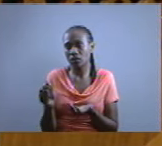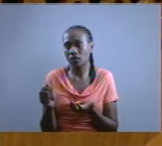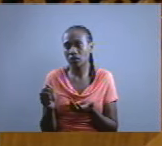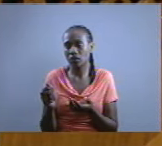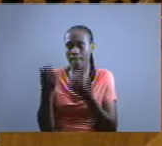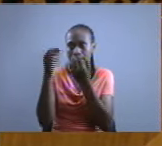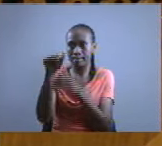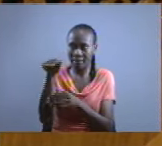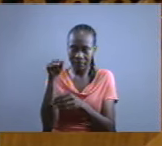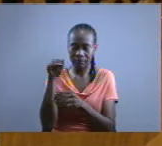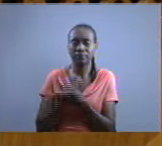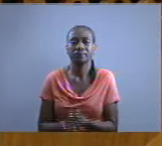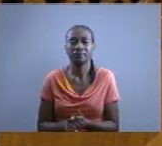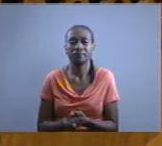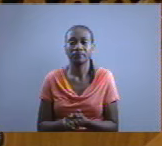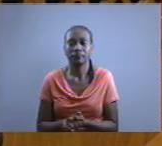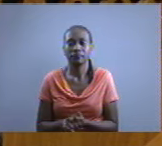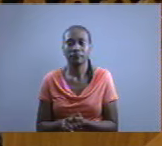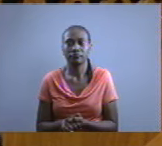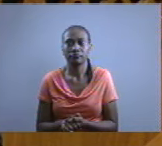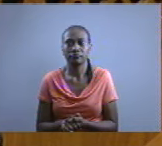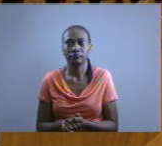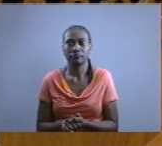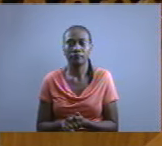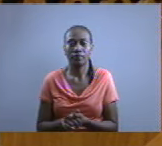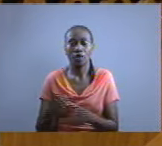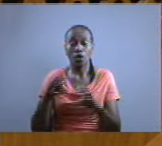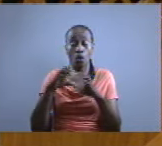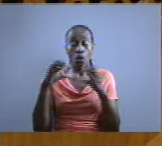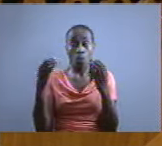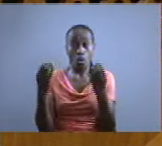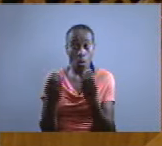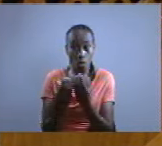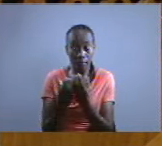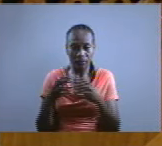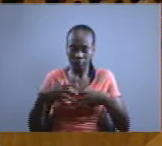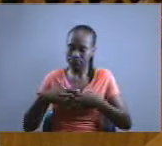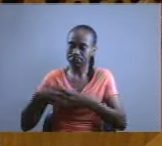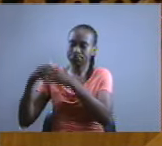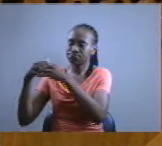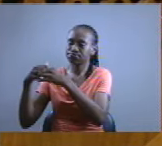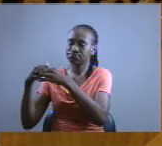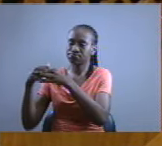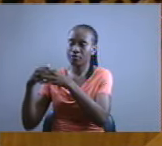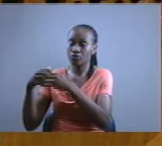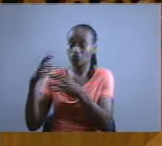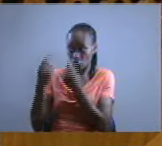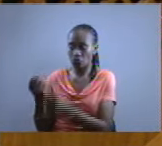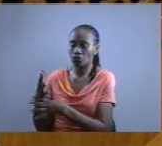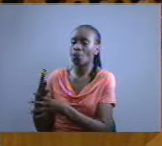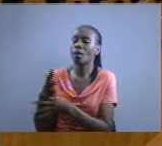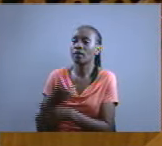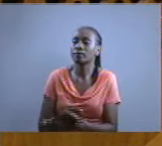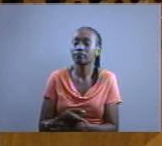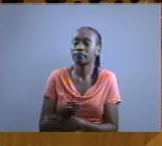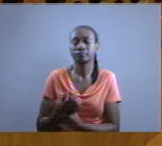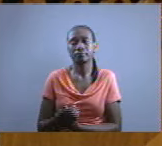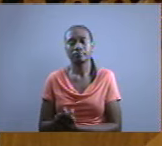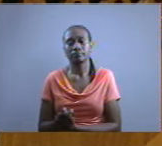Reserve Bank, under the committee which was established for that particular work.